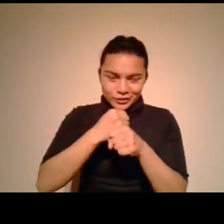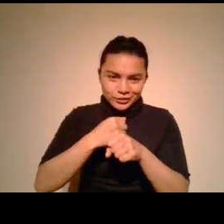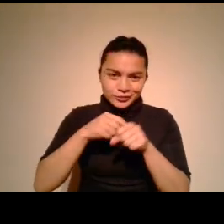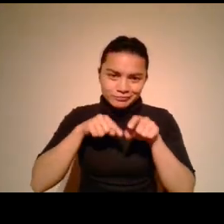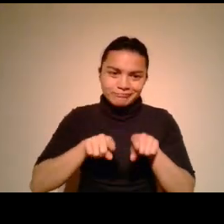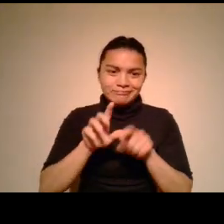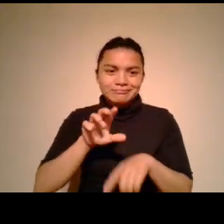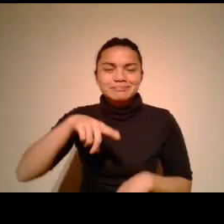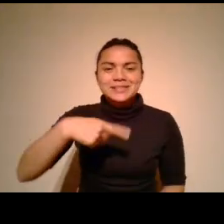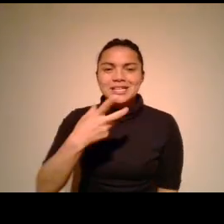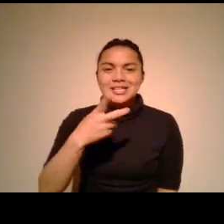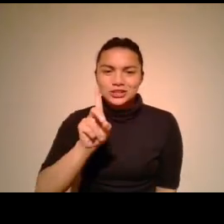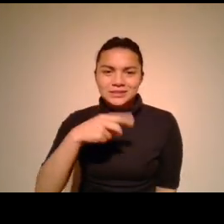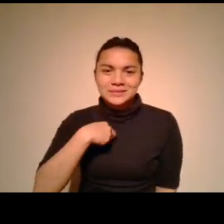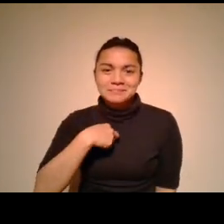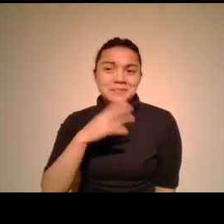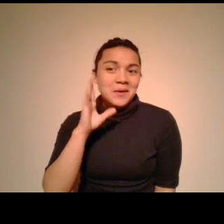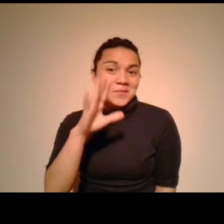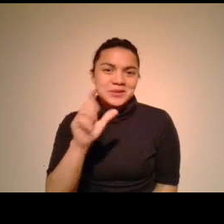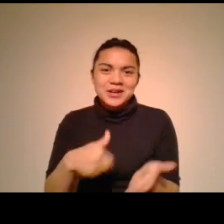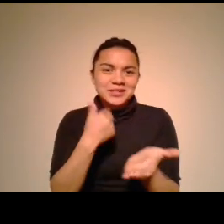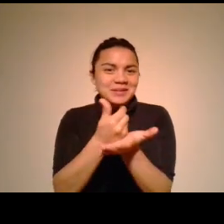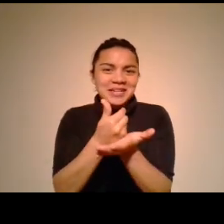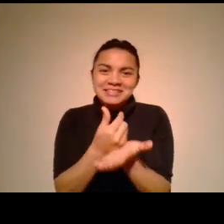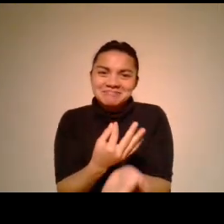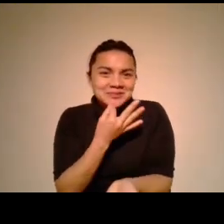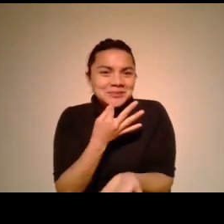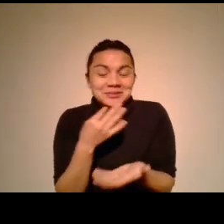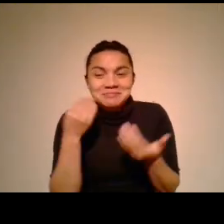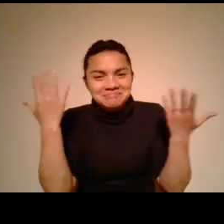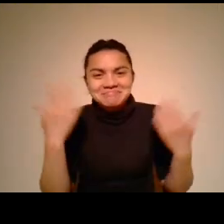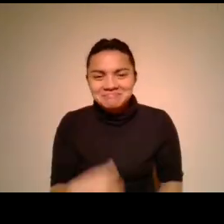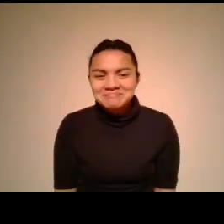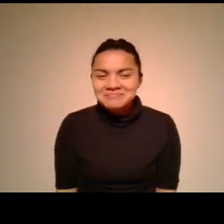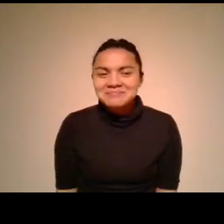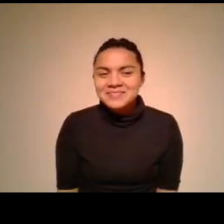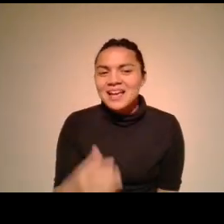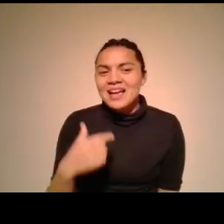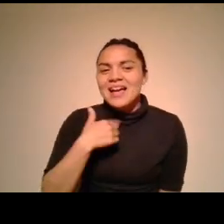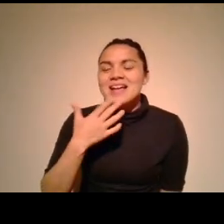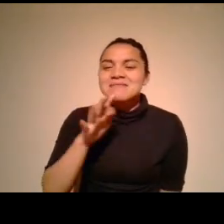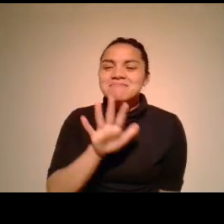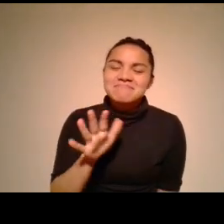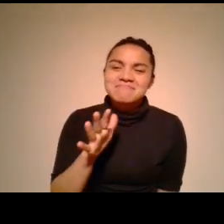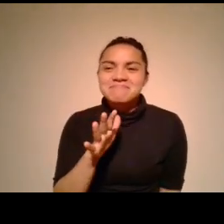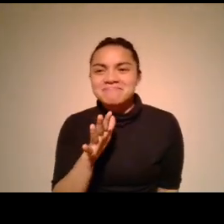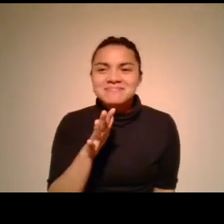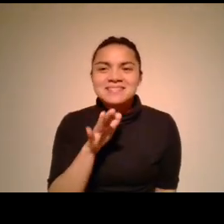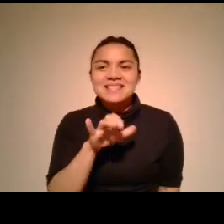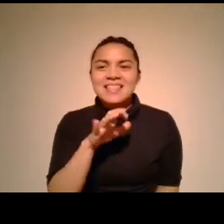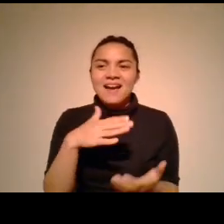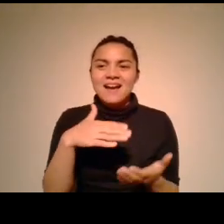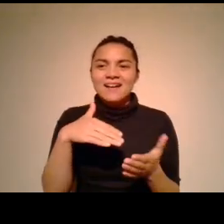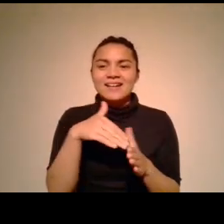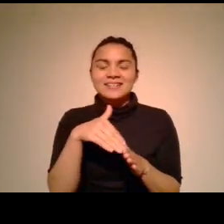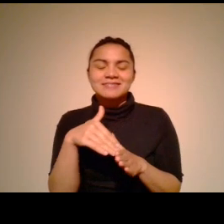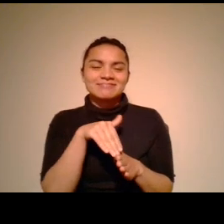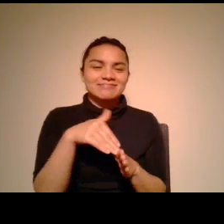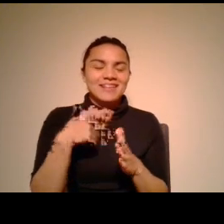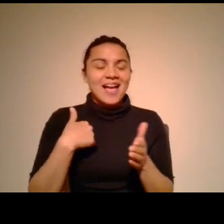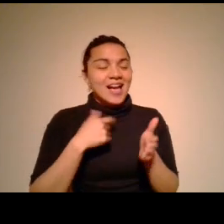I am due to graduate any minute now. And I'm sort of in that stage where all I do is write dissertation